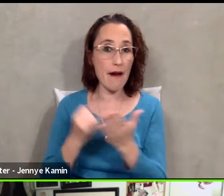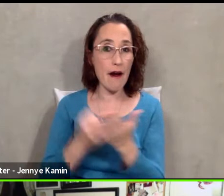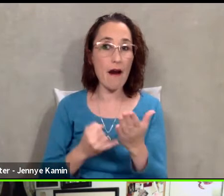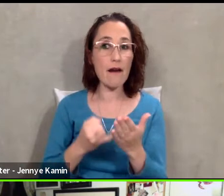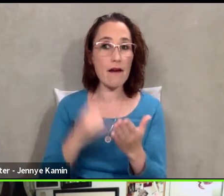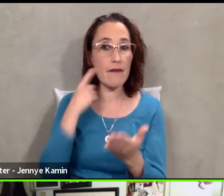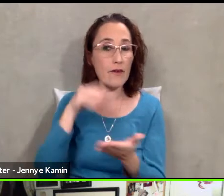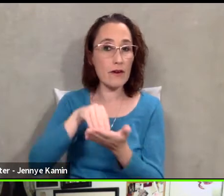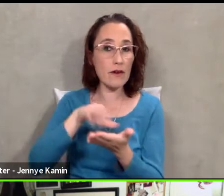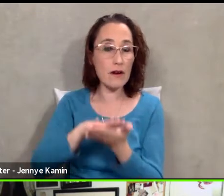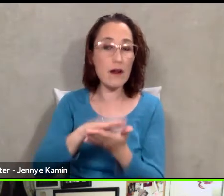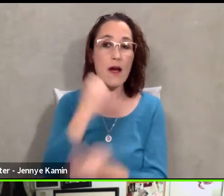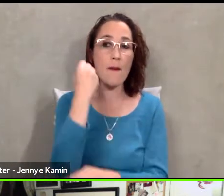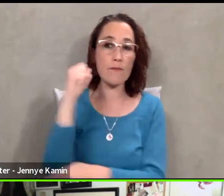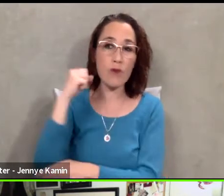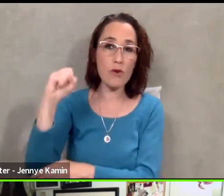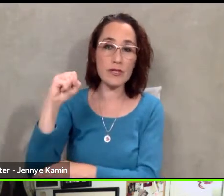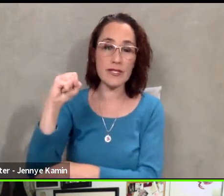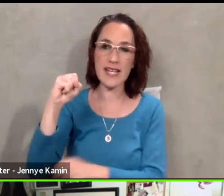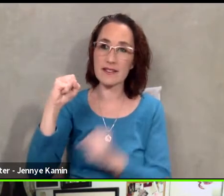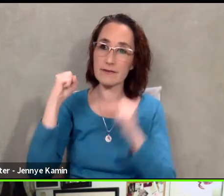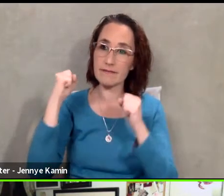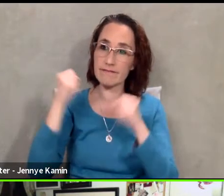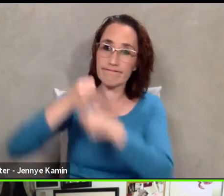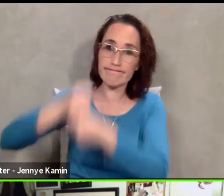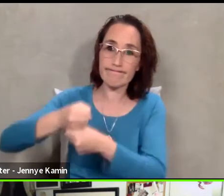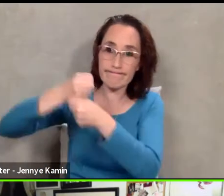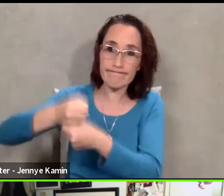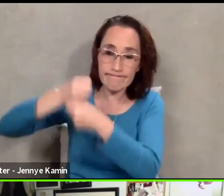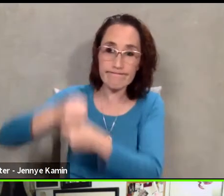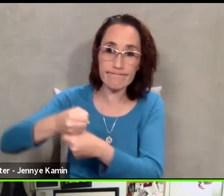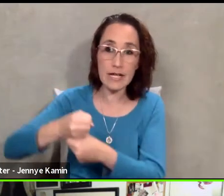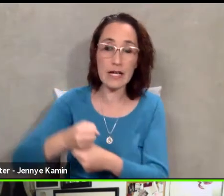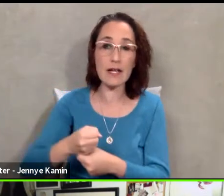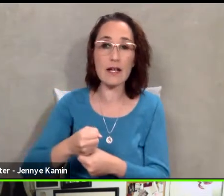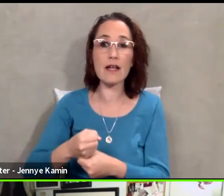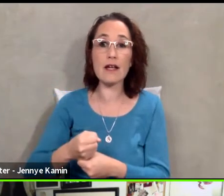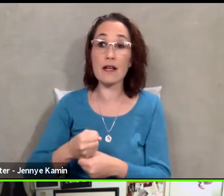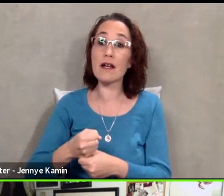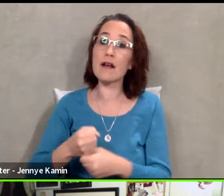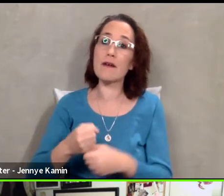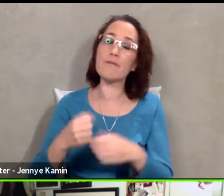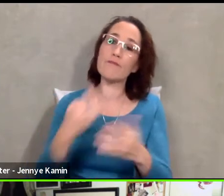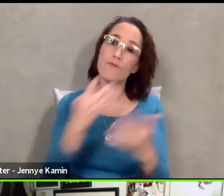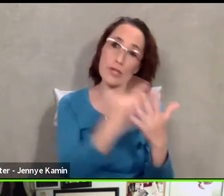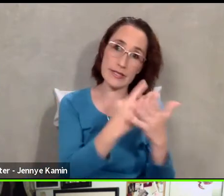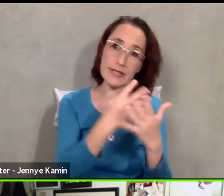protest, revolt, and eventually prisons and war as well.